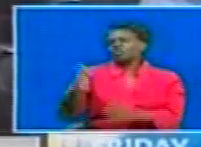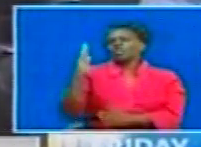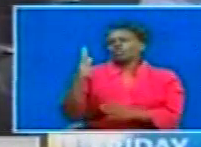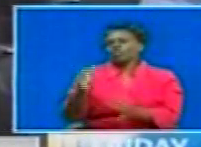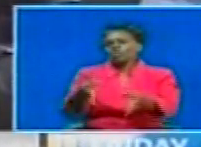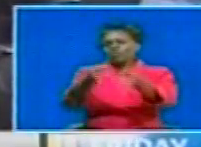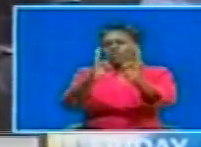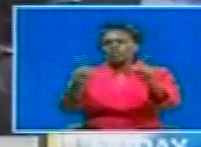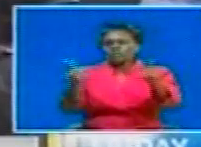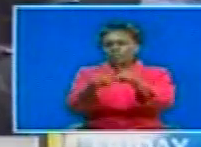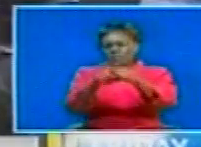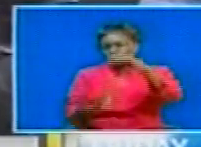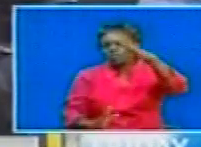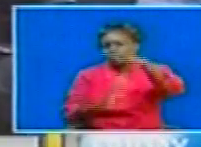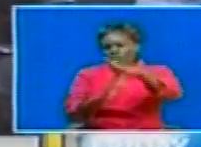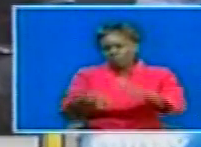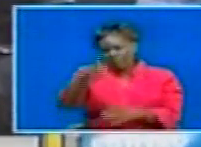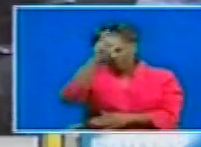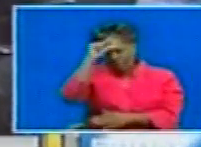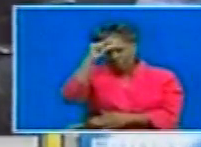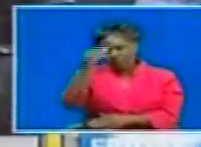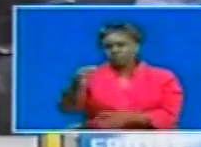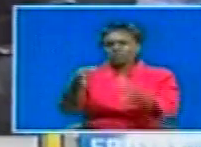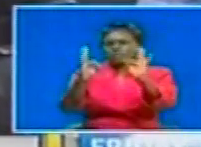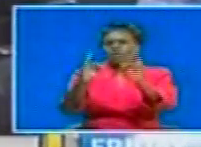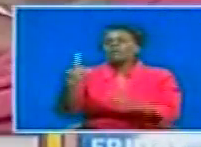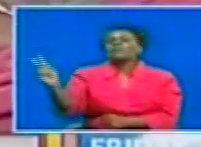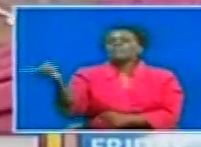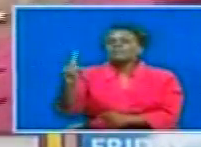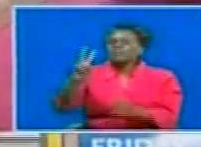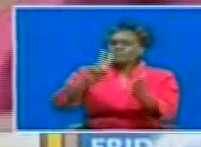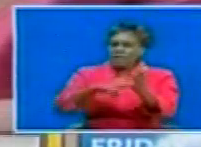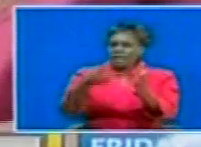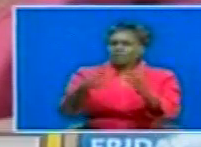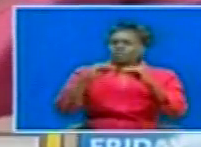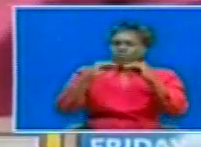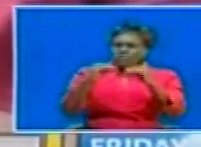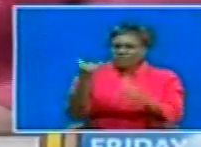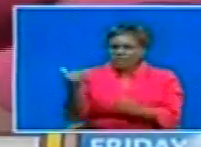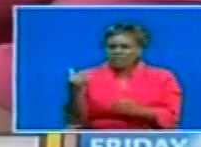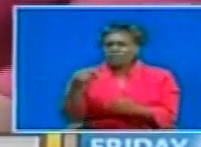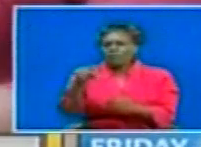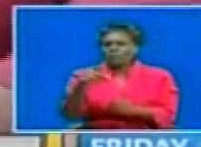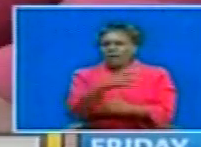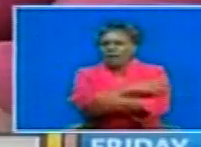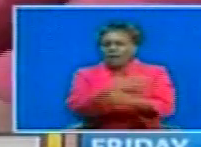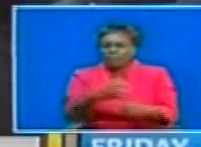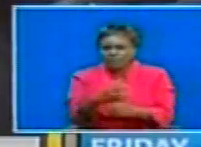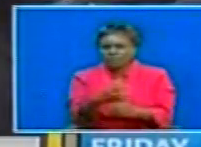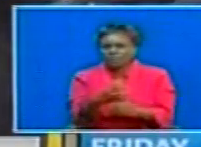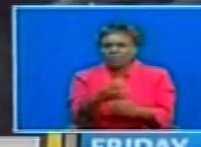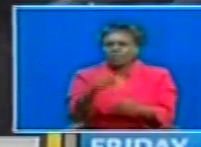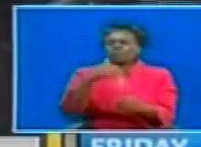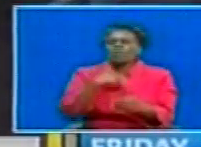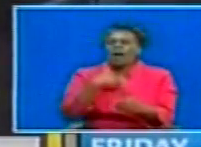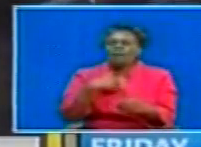cabinet secretaries, and other top government officials. The president said failure to invest in young people through building their capacities and empowering them to have